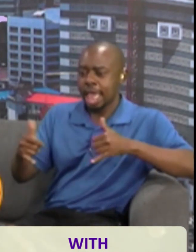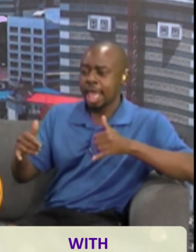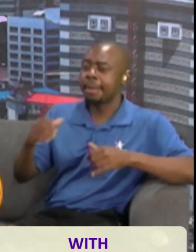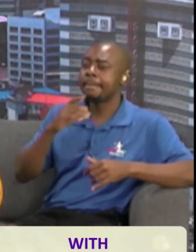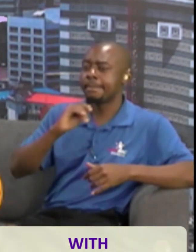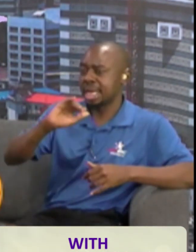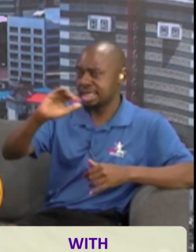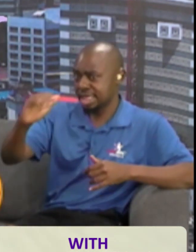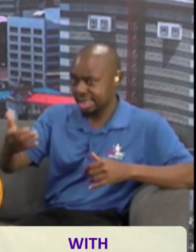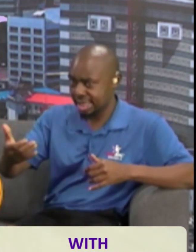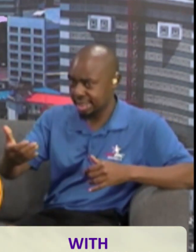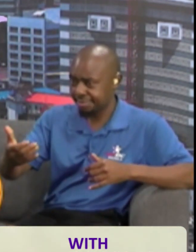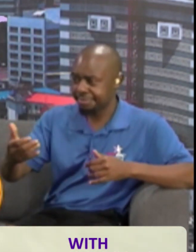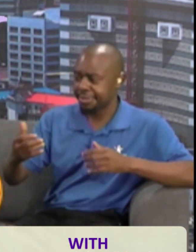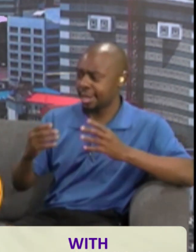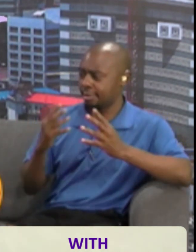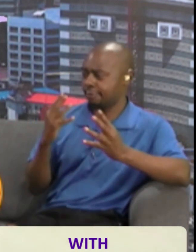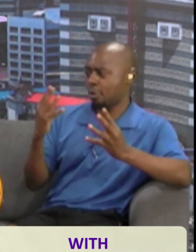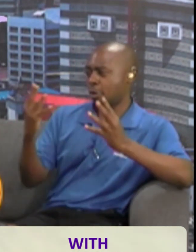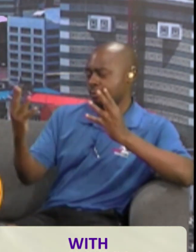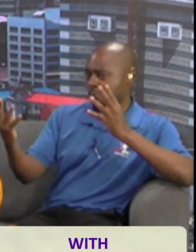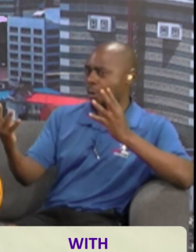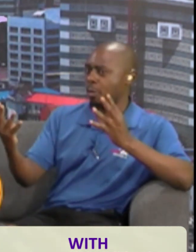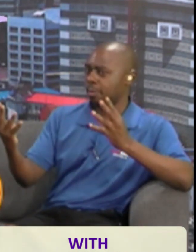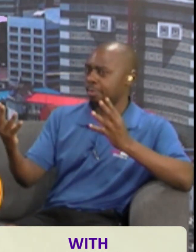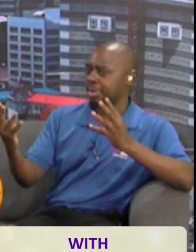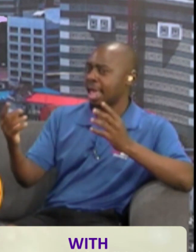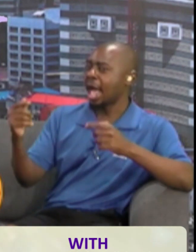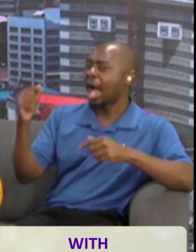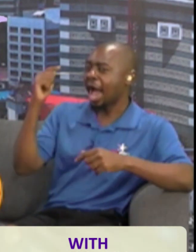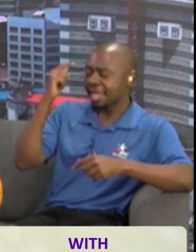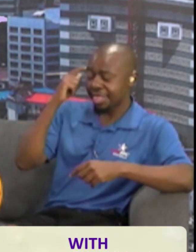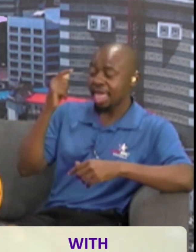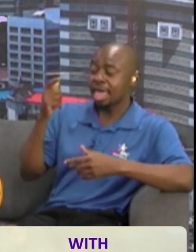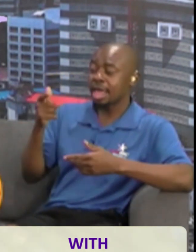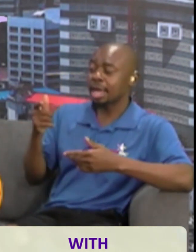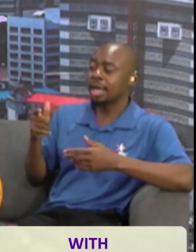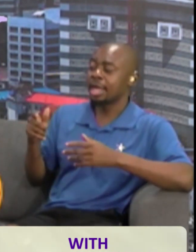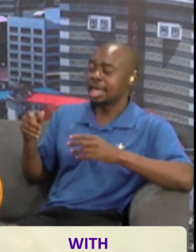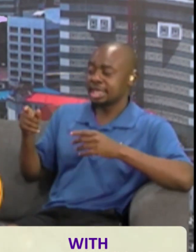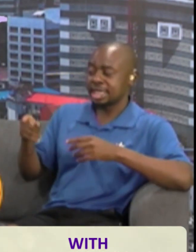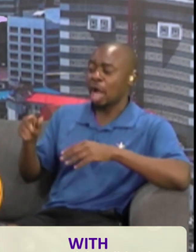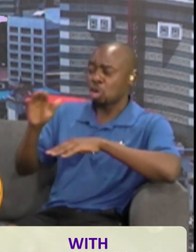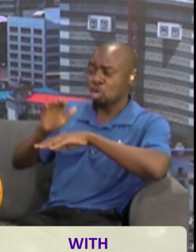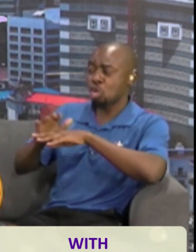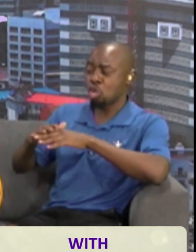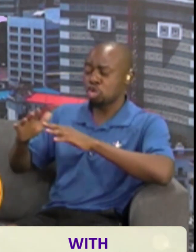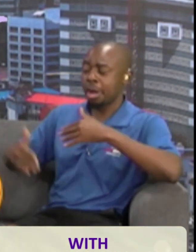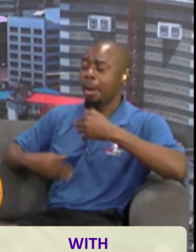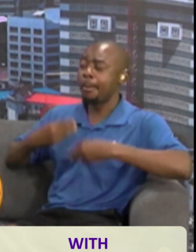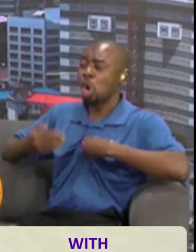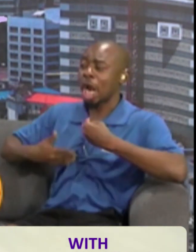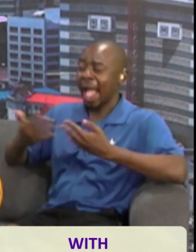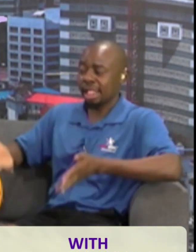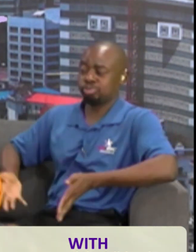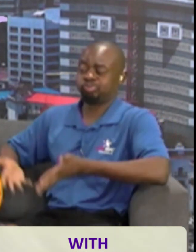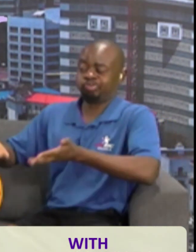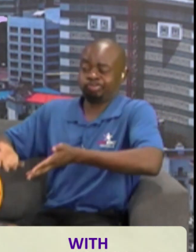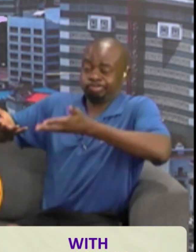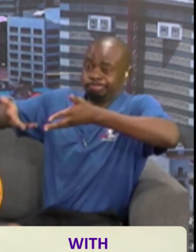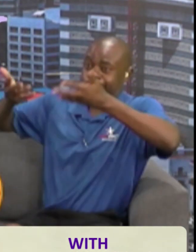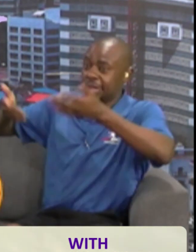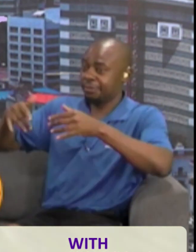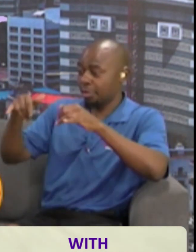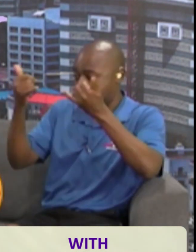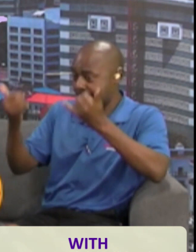Now, when Chelsea played Manchester City and they managed to get the 4-4 draw, I believe this